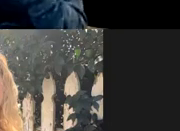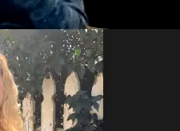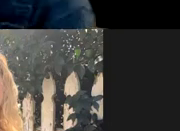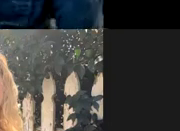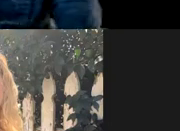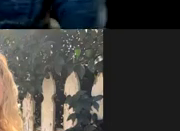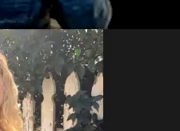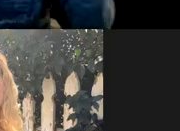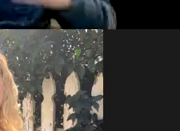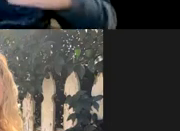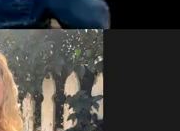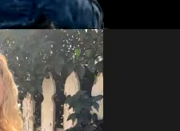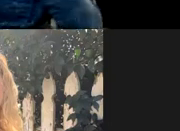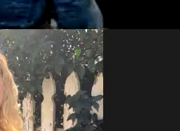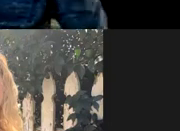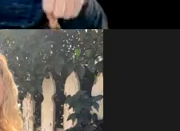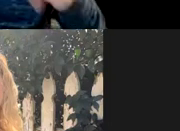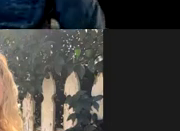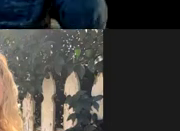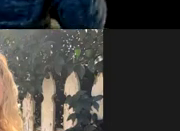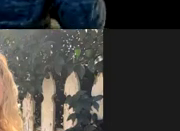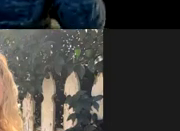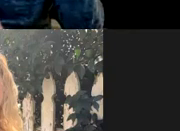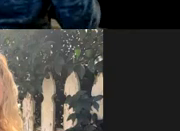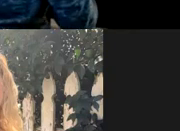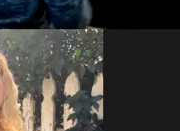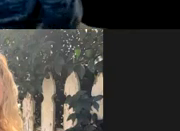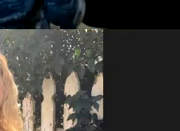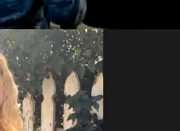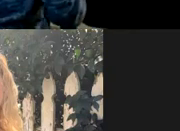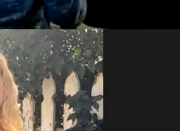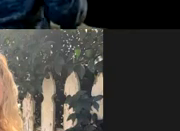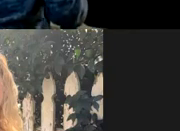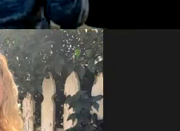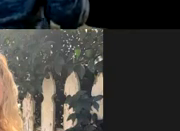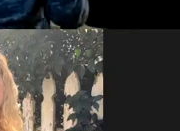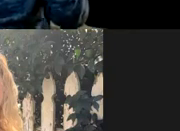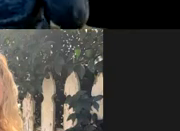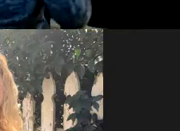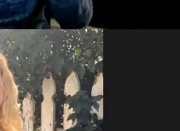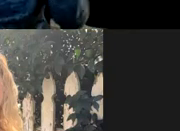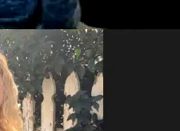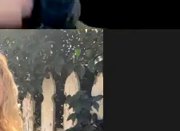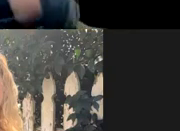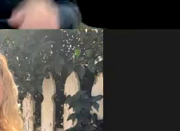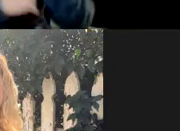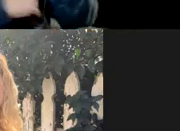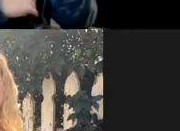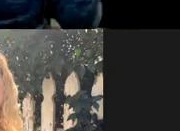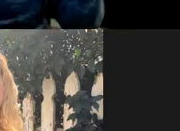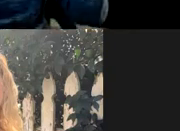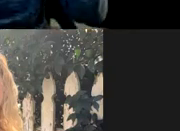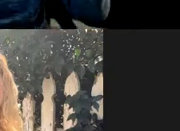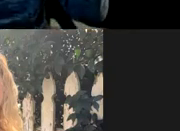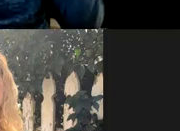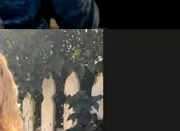because if it's a source of funds, it's only under the Virginia Fair Housing Act. So you would file a complaint with the Virginia Fair